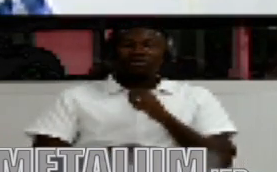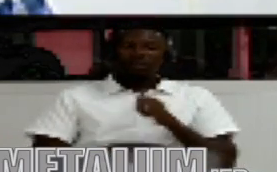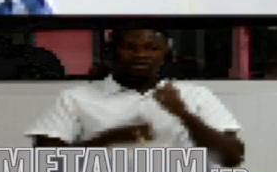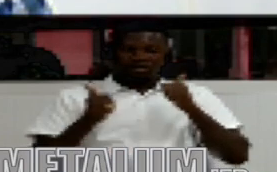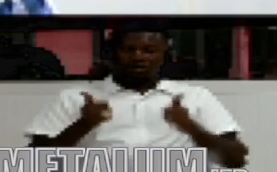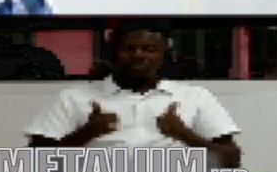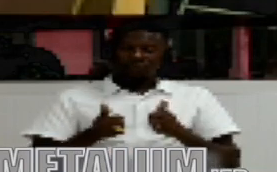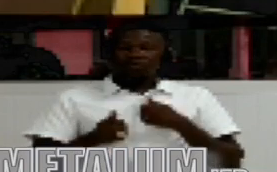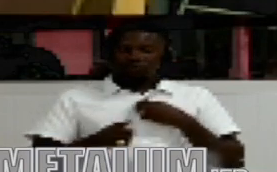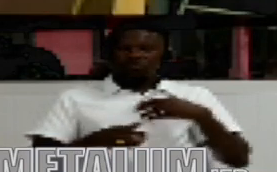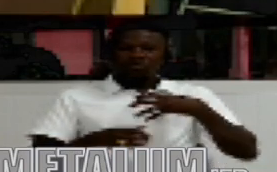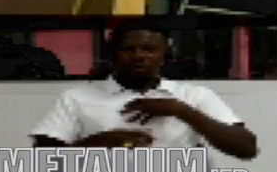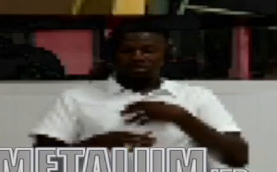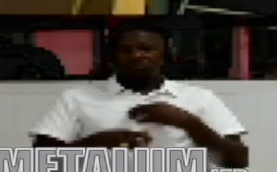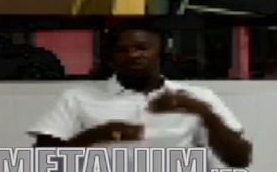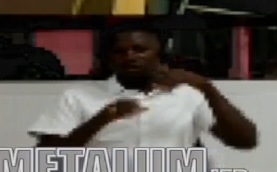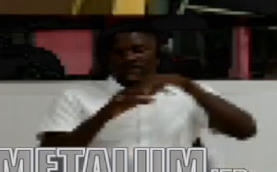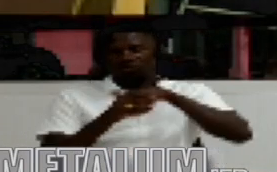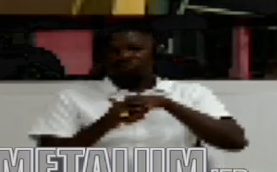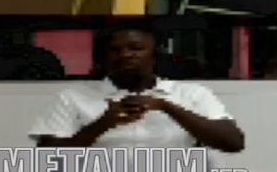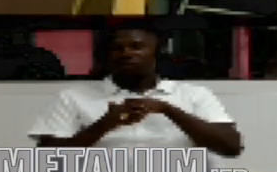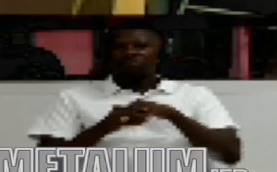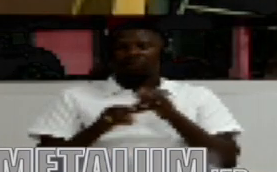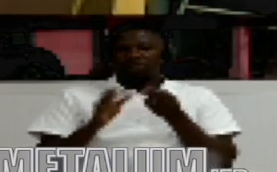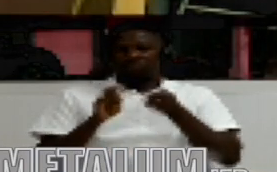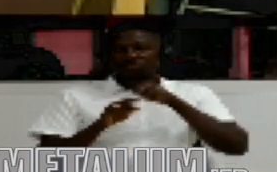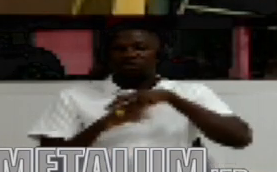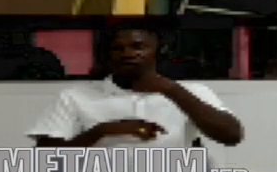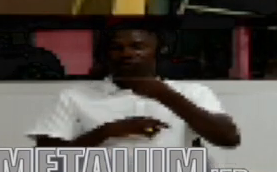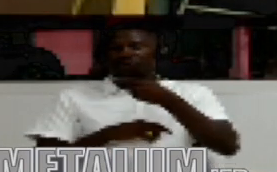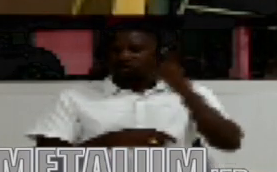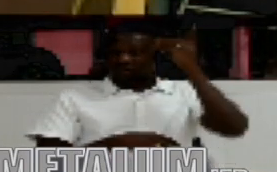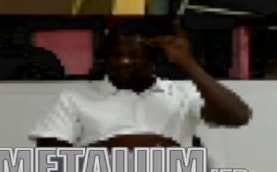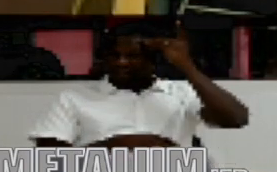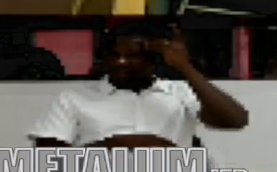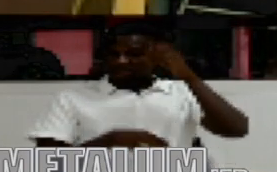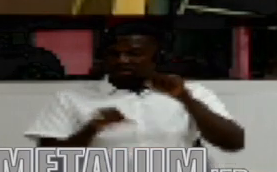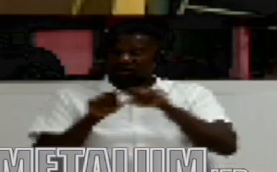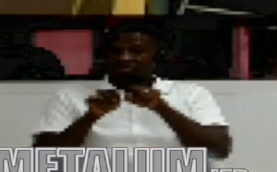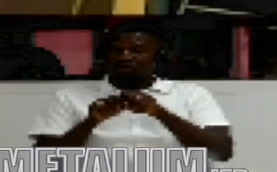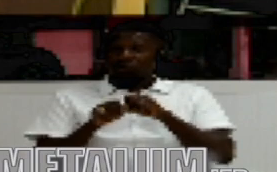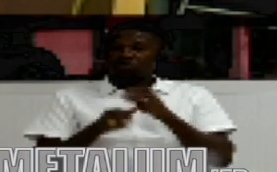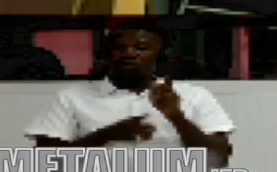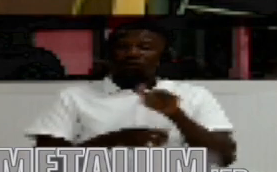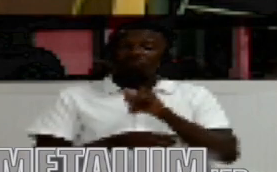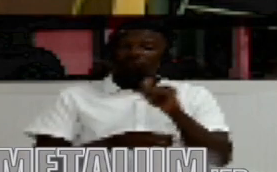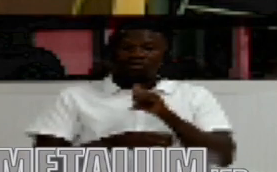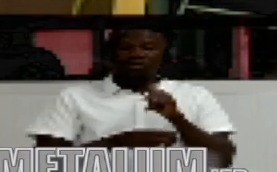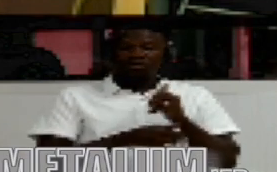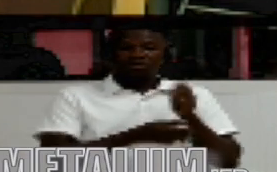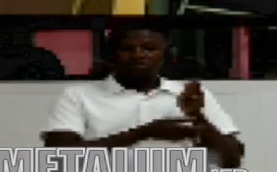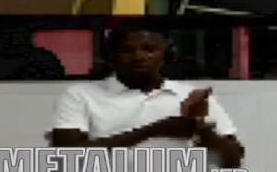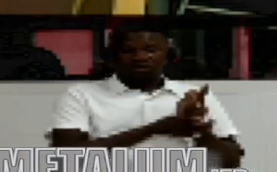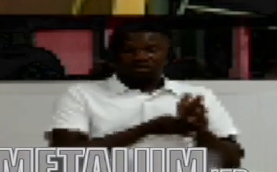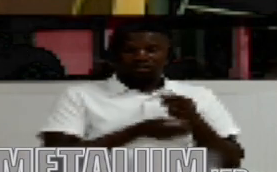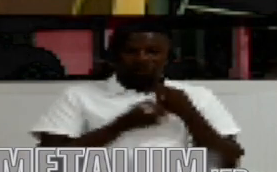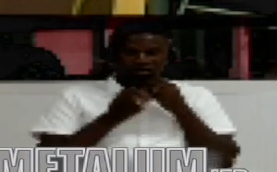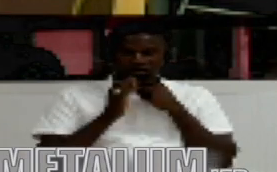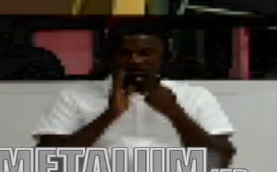report from Dakar, Senegal, which the witness has just mentioned as